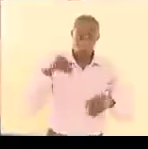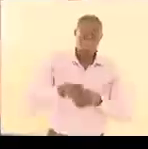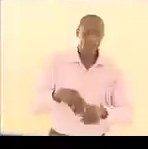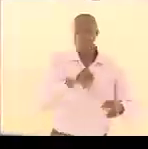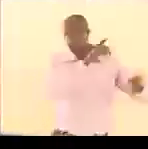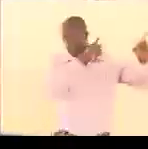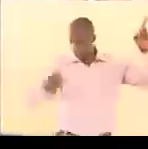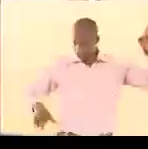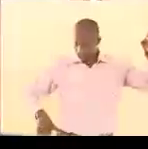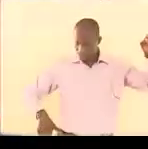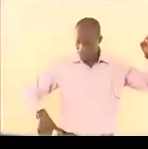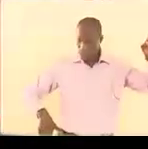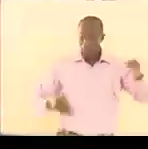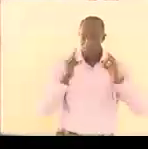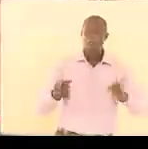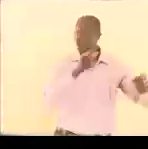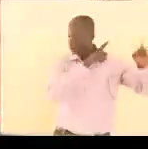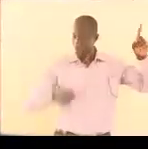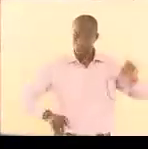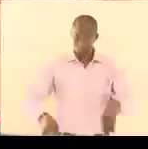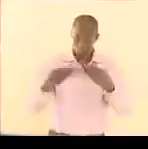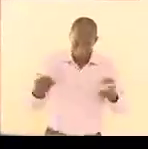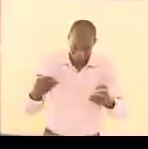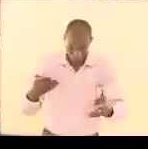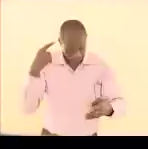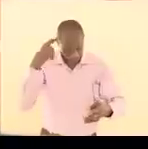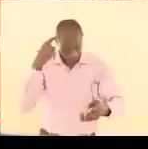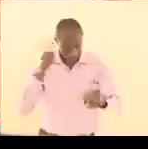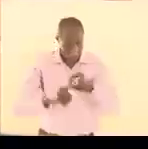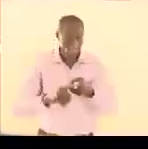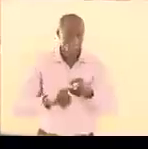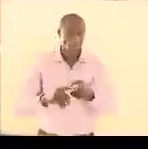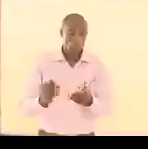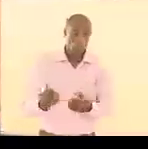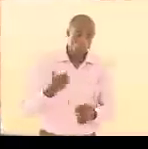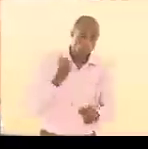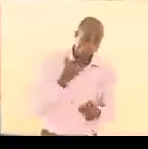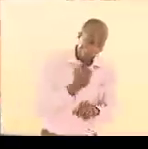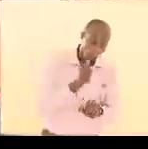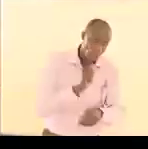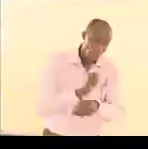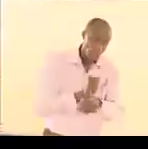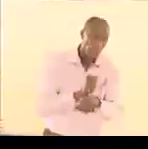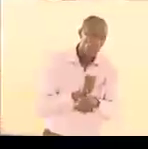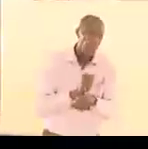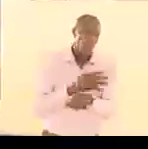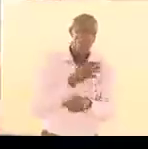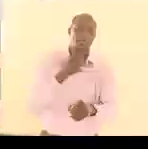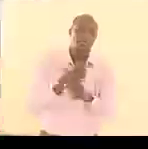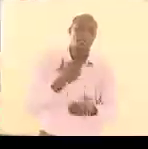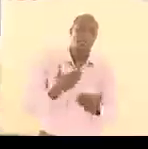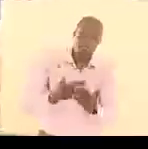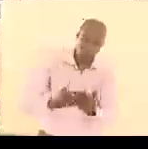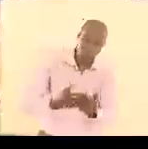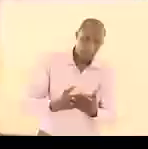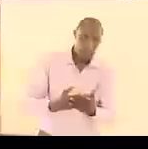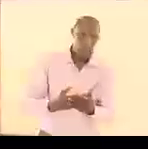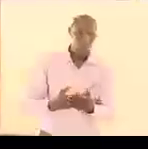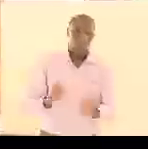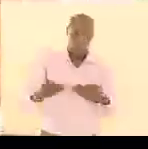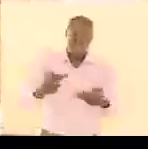But if the Lord gives me the brains to make a lot of money, he gives me the brains to make that money in order to